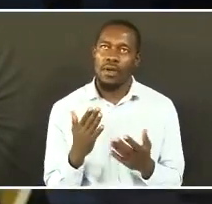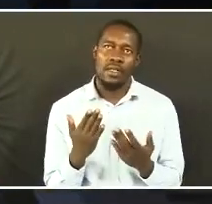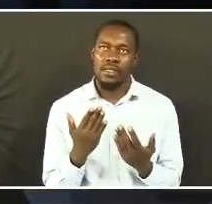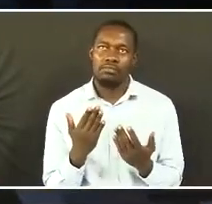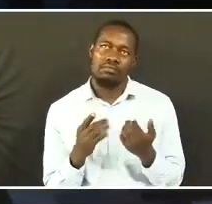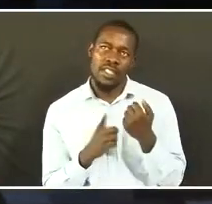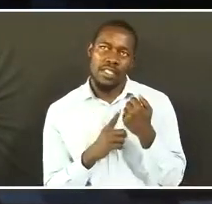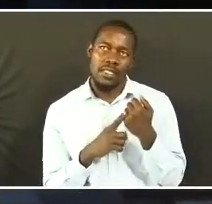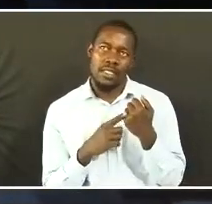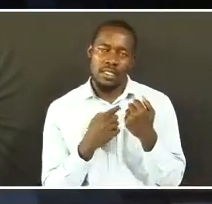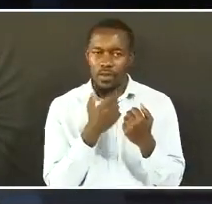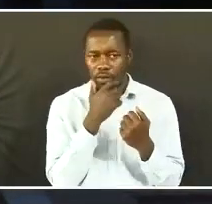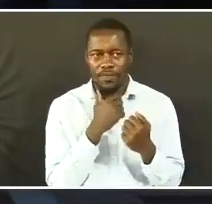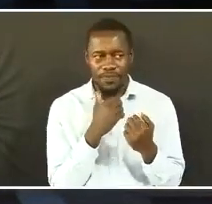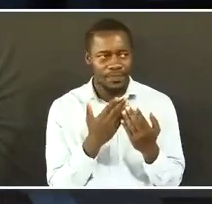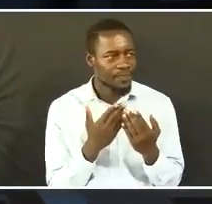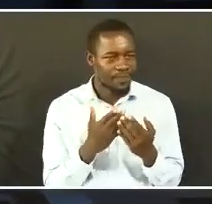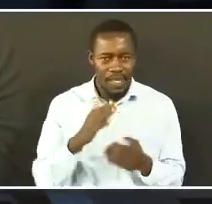All right. How are you, sir?